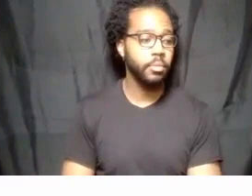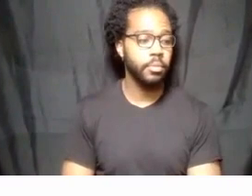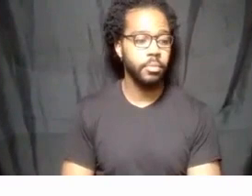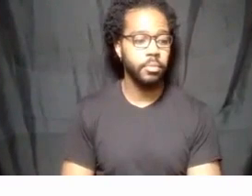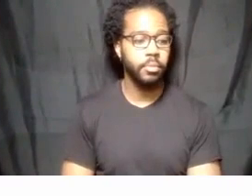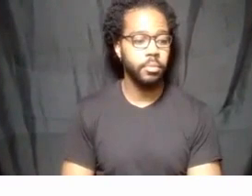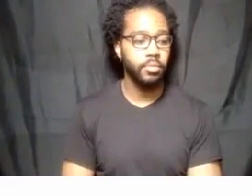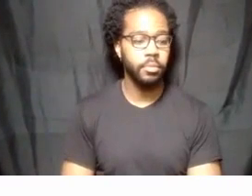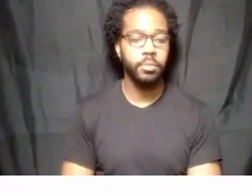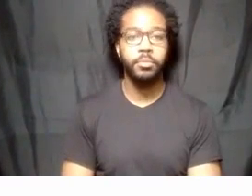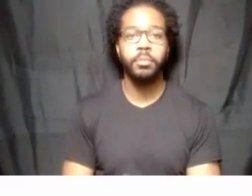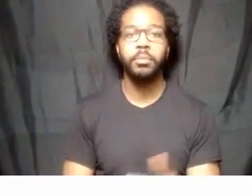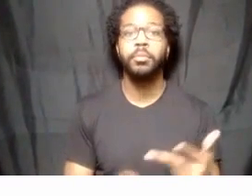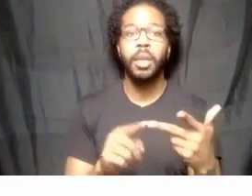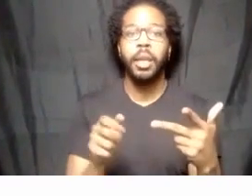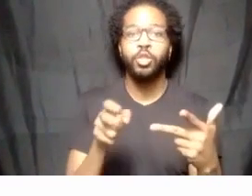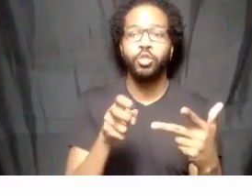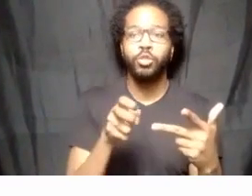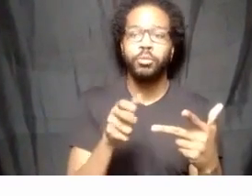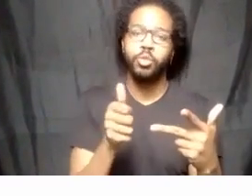a transportation person.